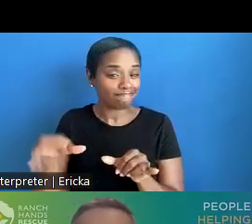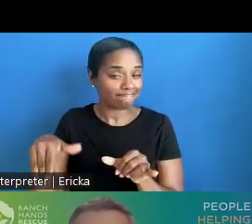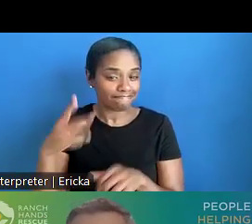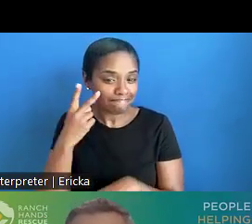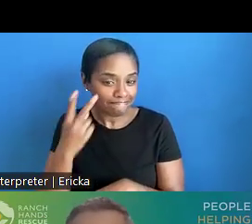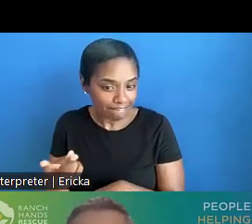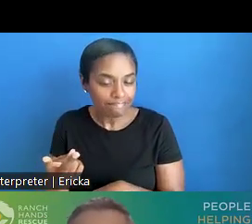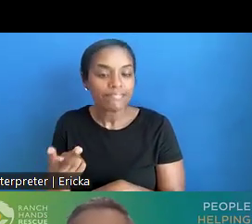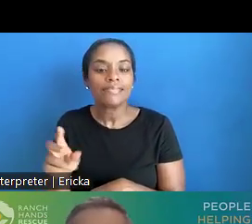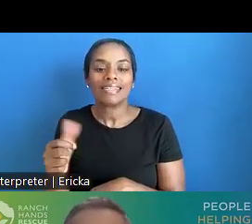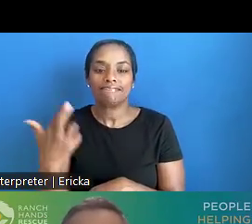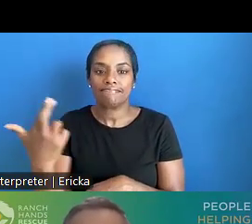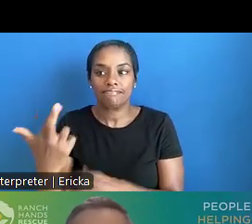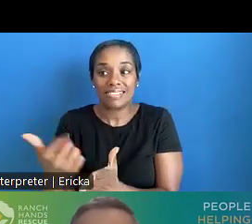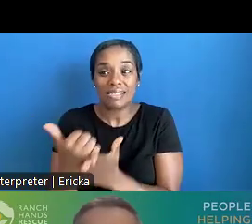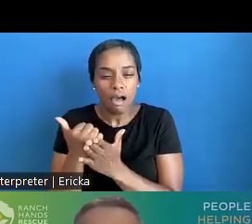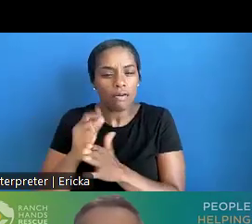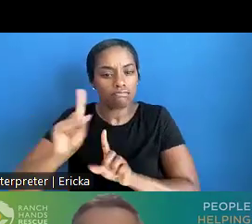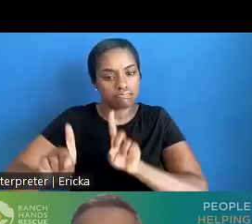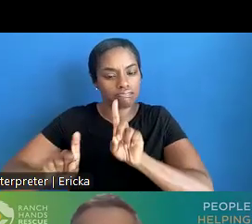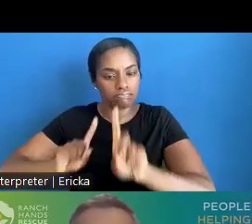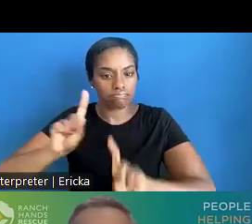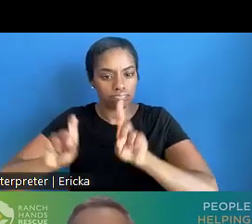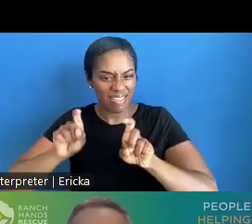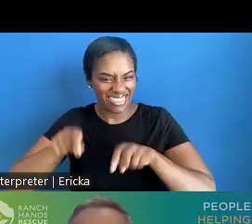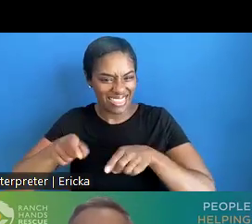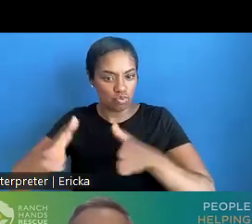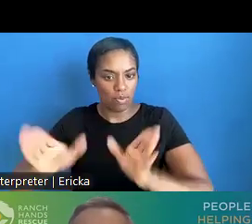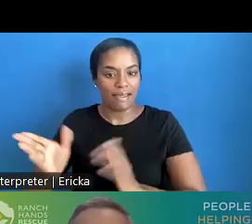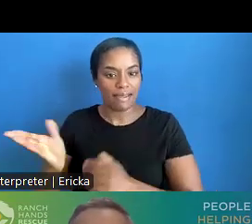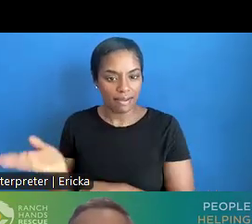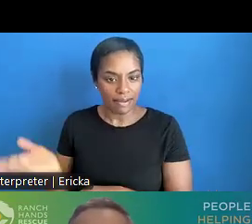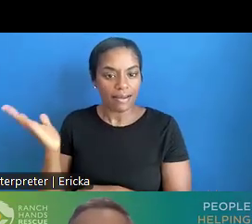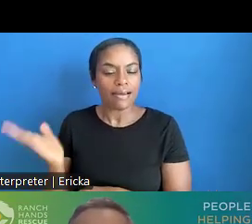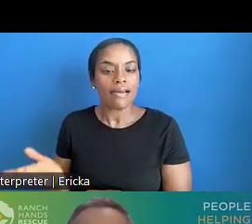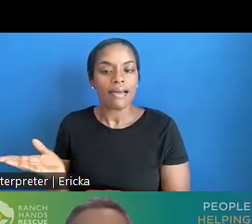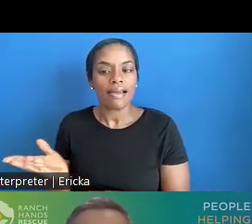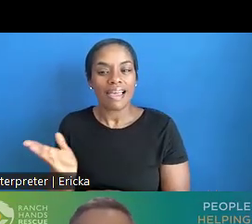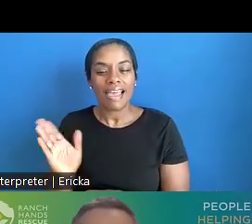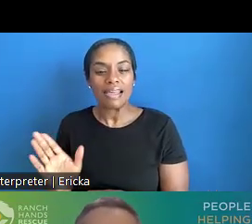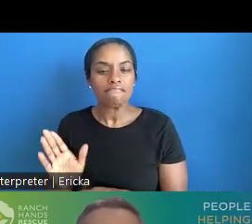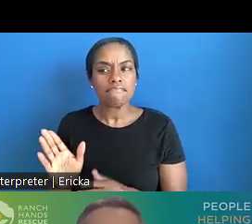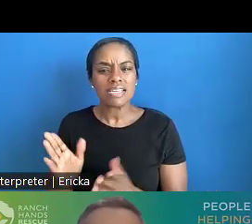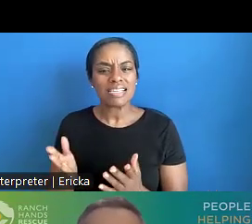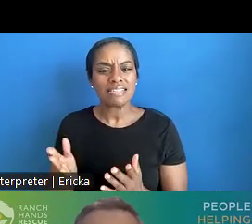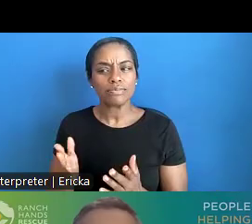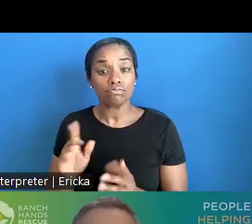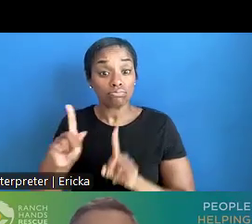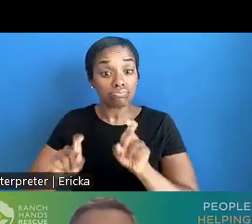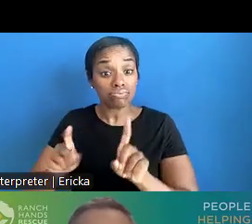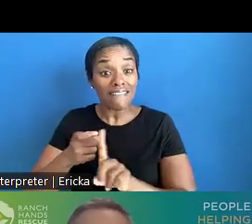that's another reason that it's helpful to ask questions in this manner and to come from a place of curiosity when you're asking,